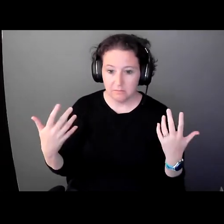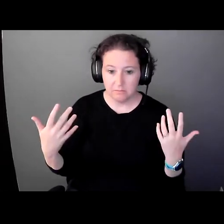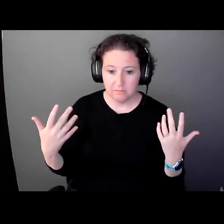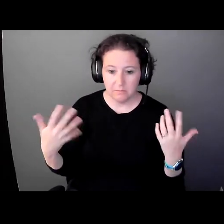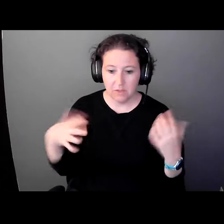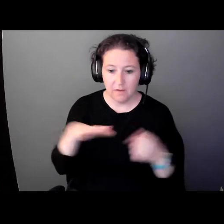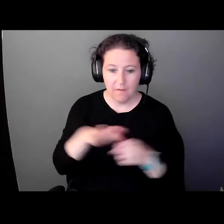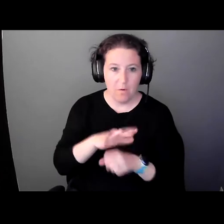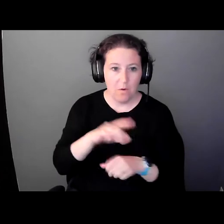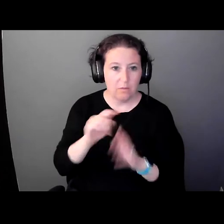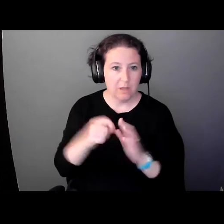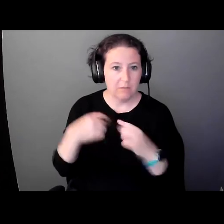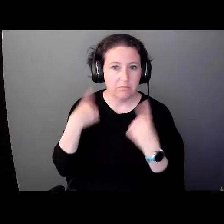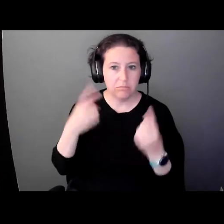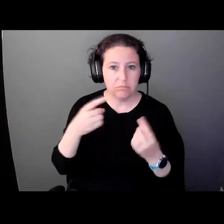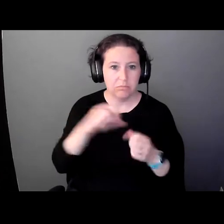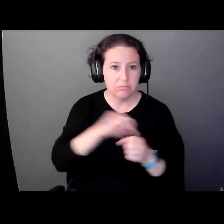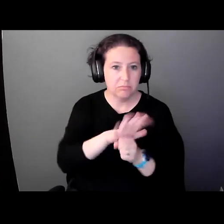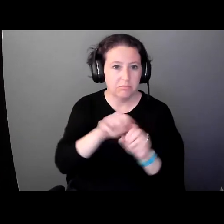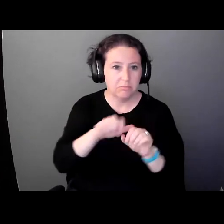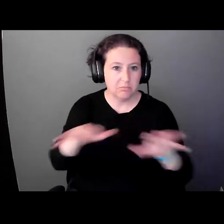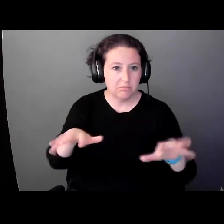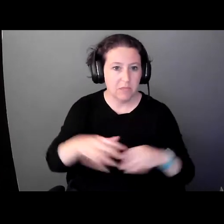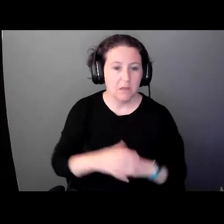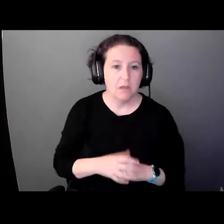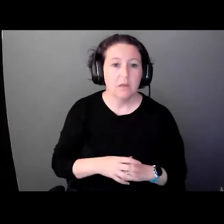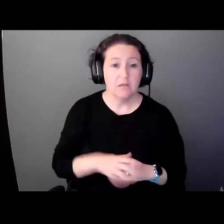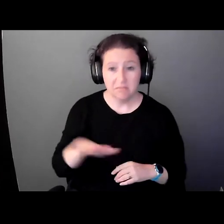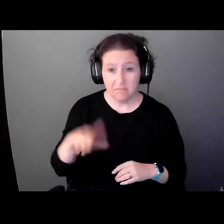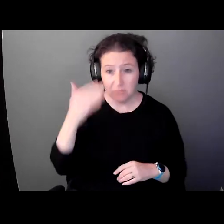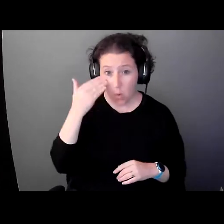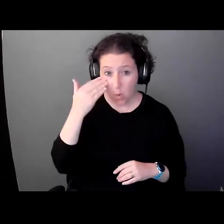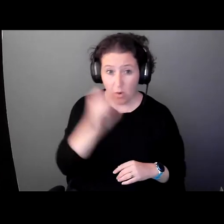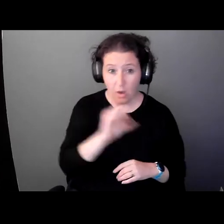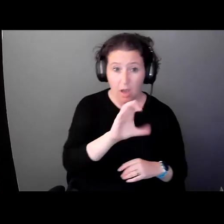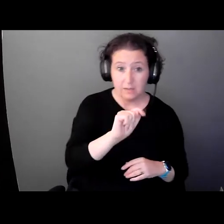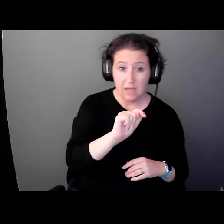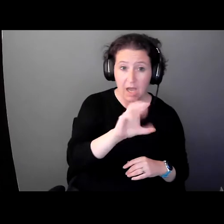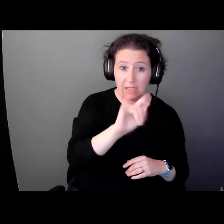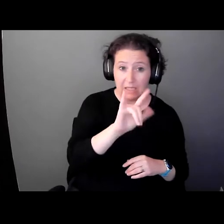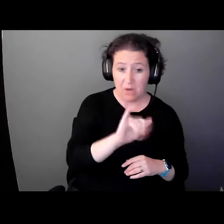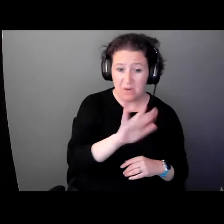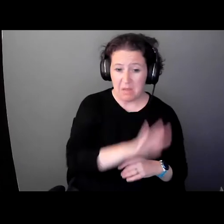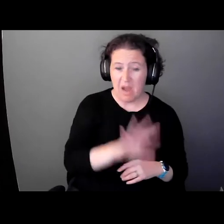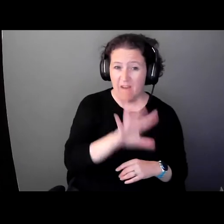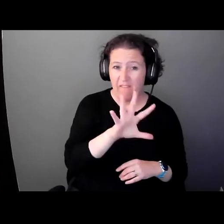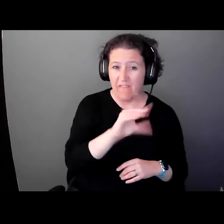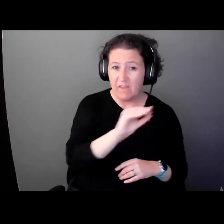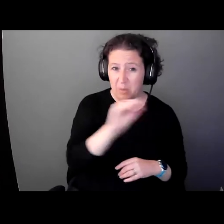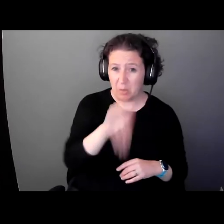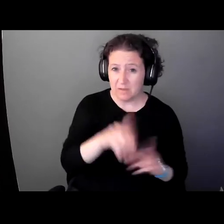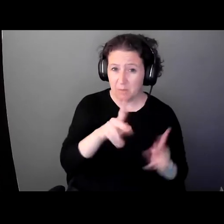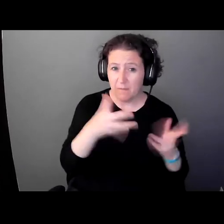pandemic. We know, as you have heard, that in Scott County, only about half the population is fully